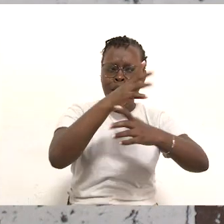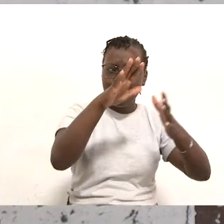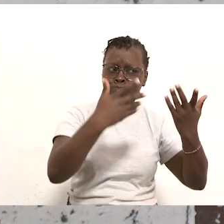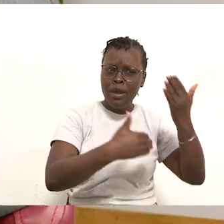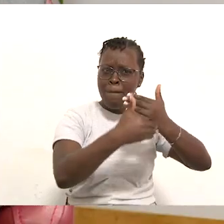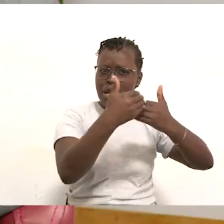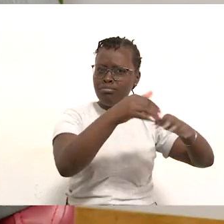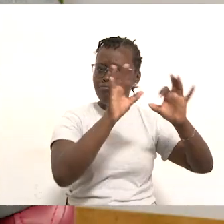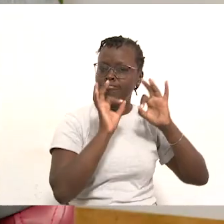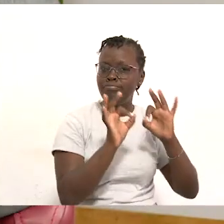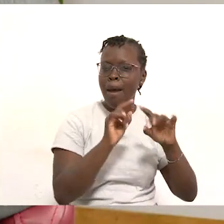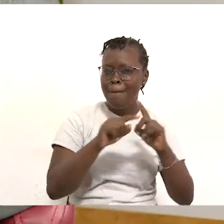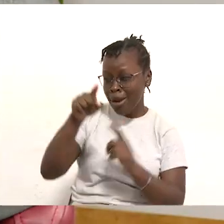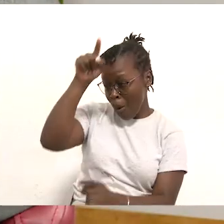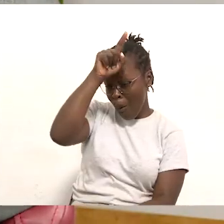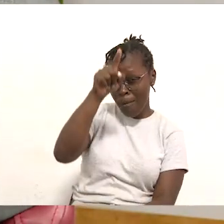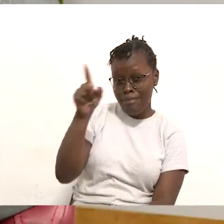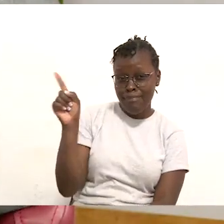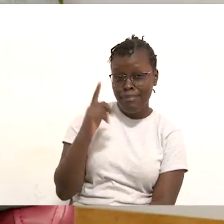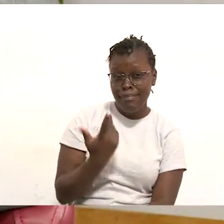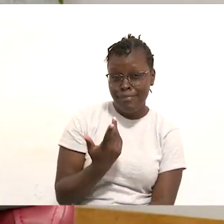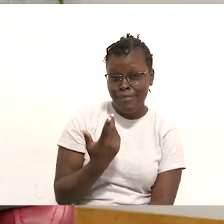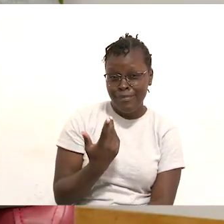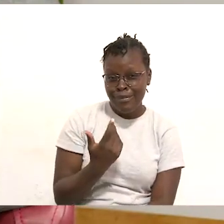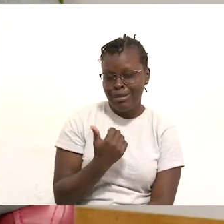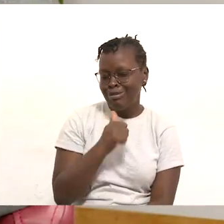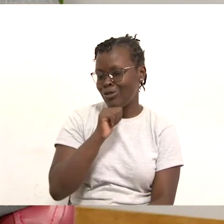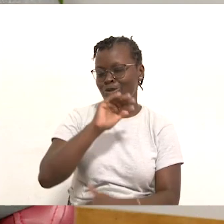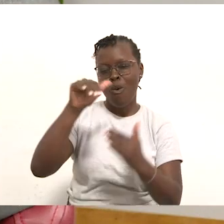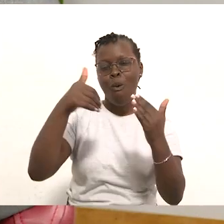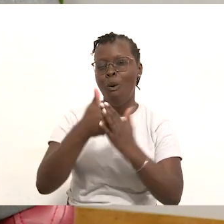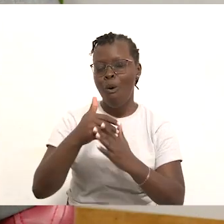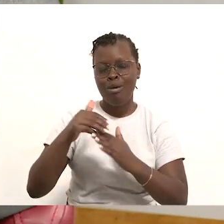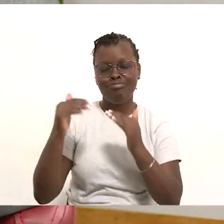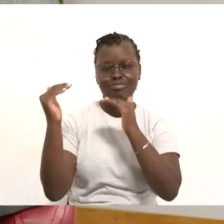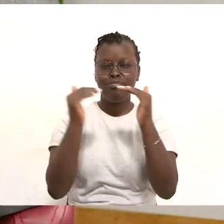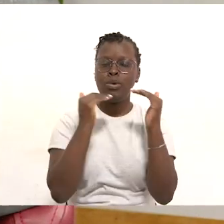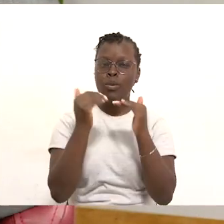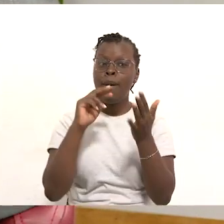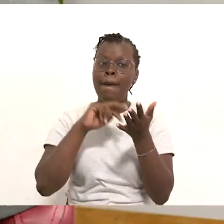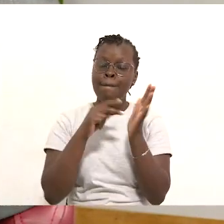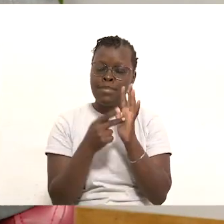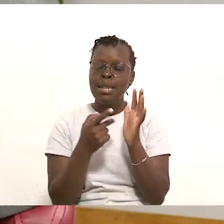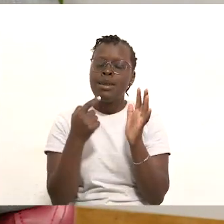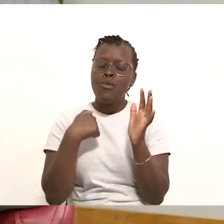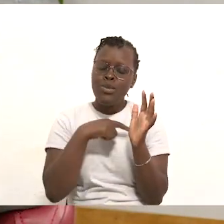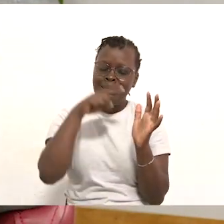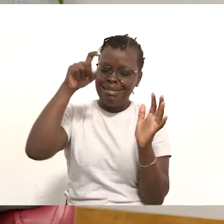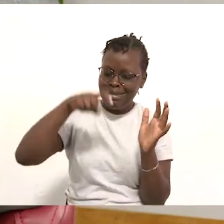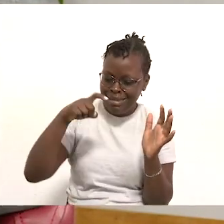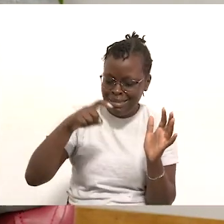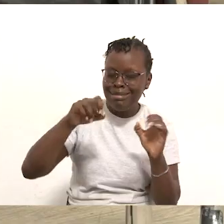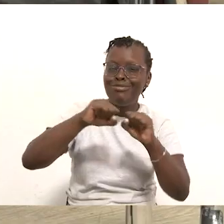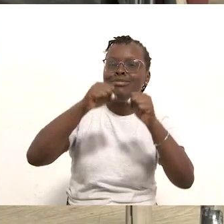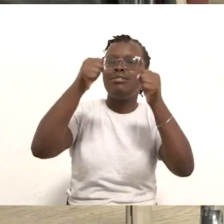remote Kenya? So I think the tools are needed, especially the devices. And of course, I'll add on top of that, even if